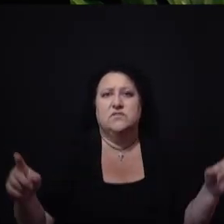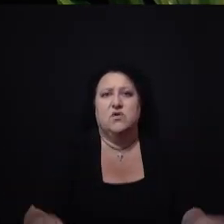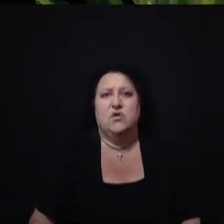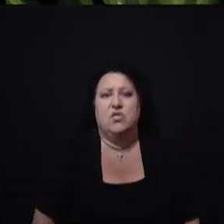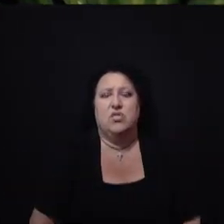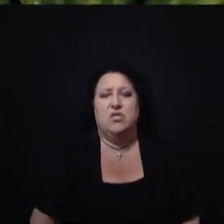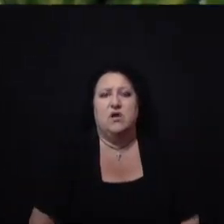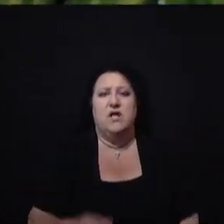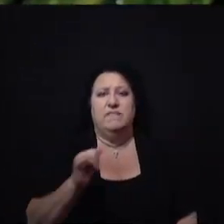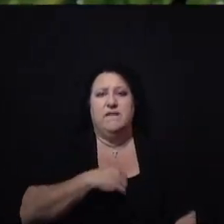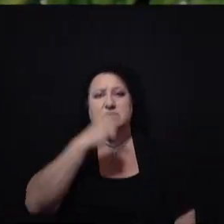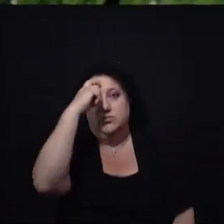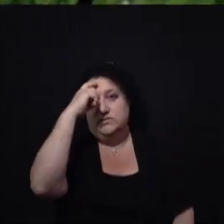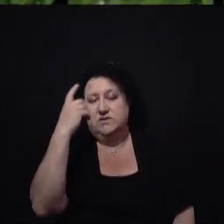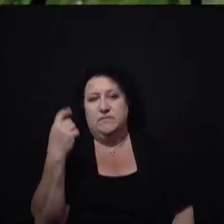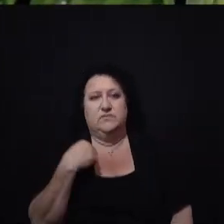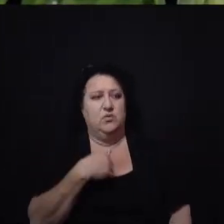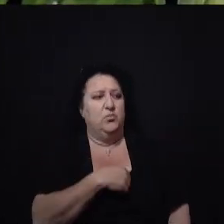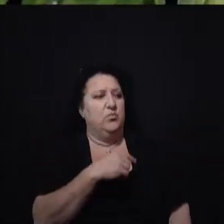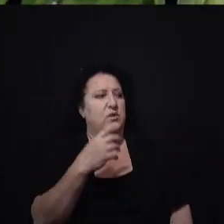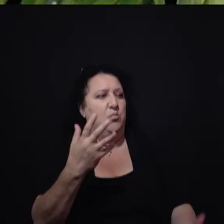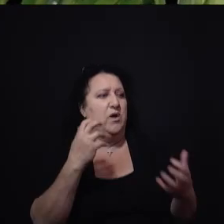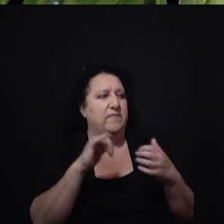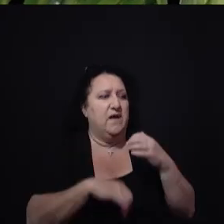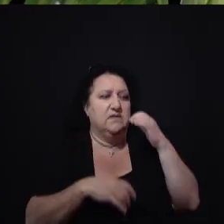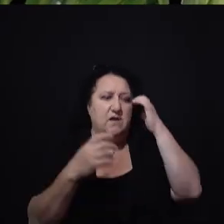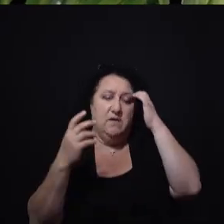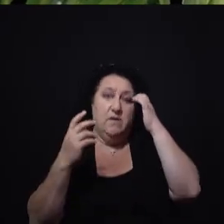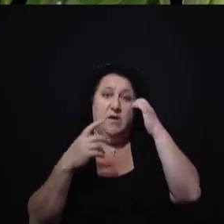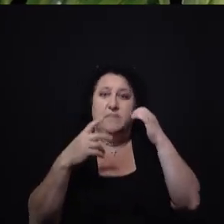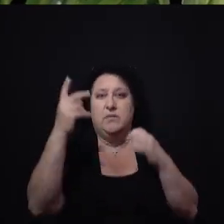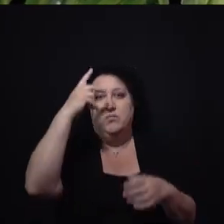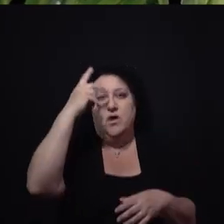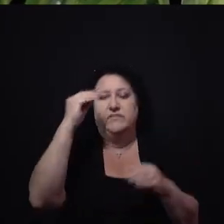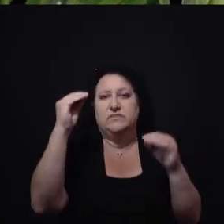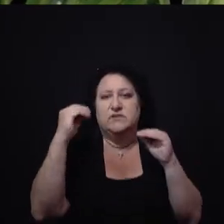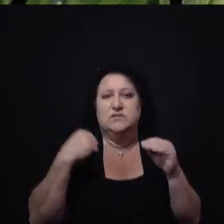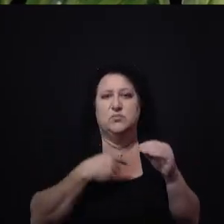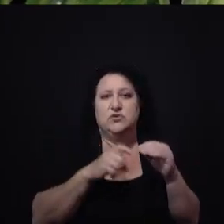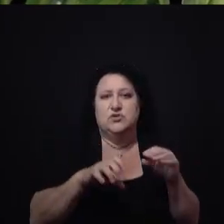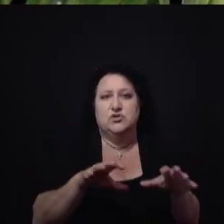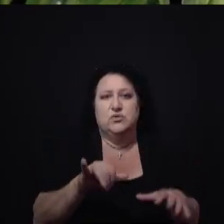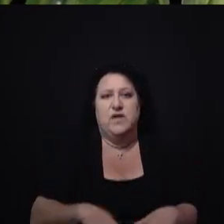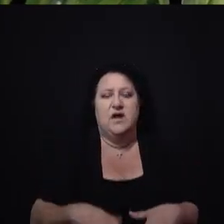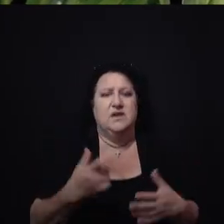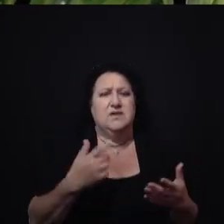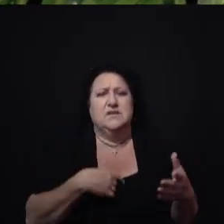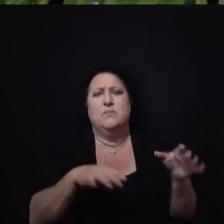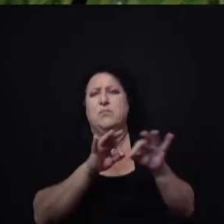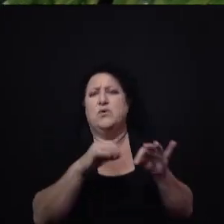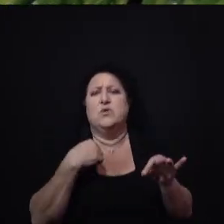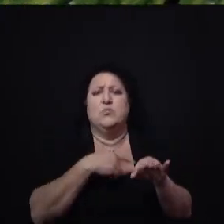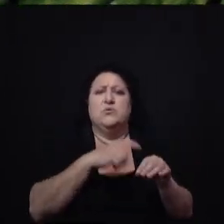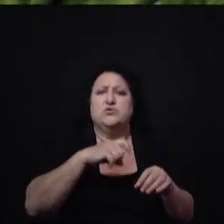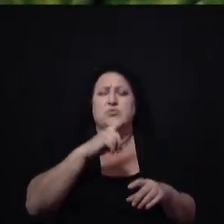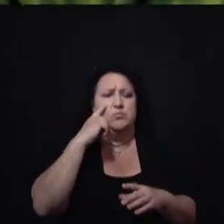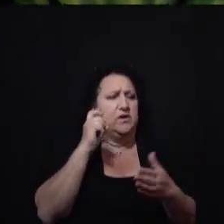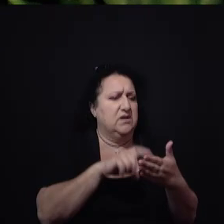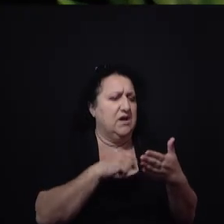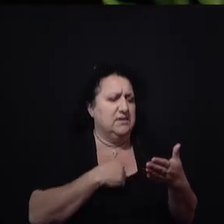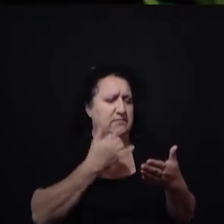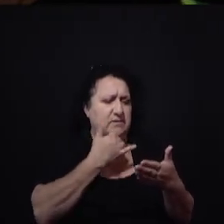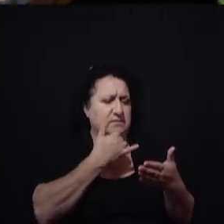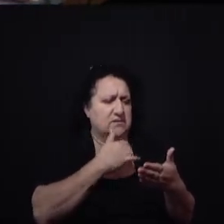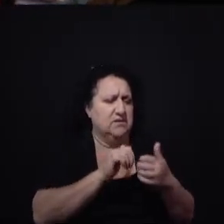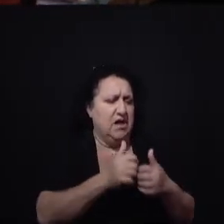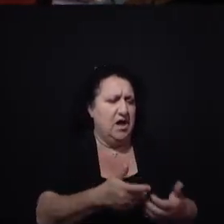wisdom is. We all want to grow in that, and Proverbs teaches us that we should. And it's important that we should recognize how have I made mistakes? How have others made